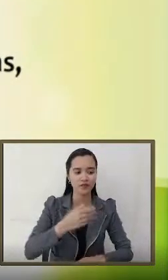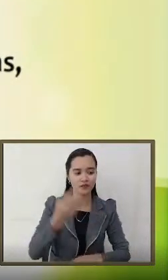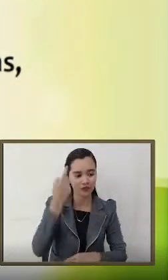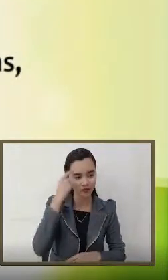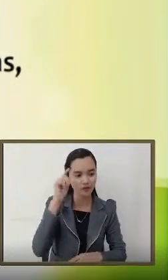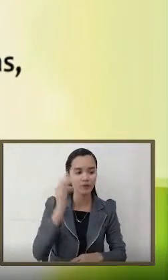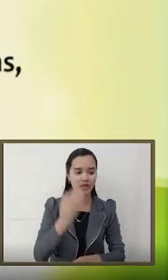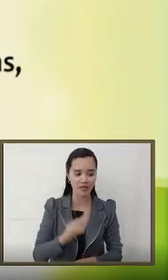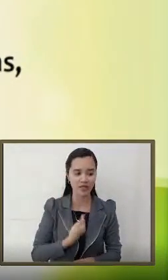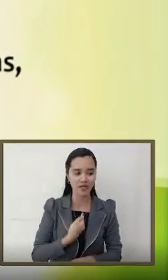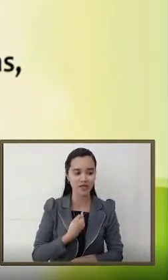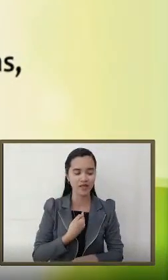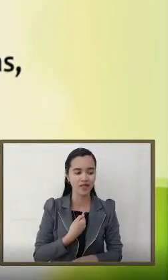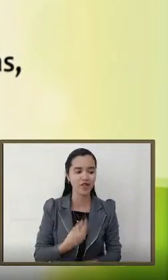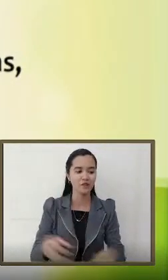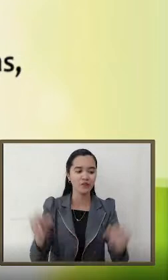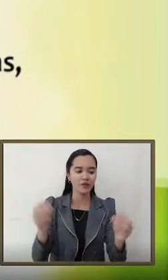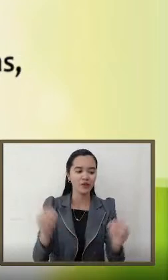grace for even me.